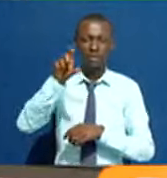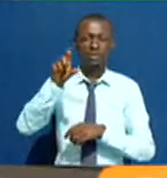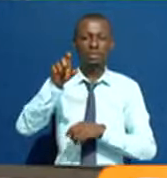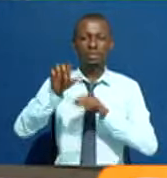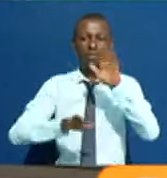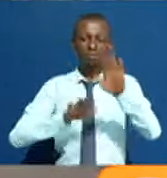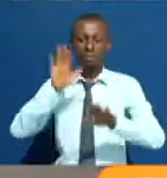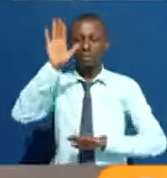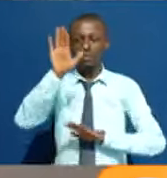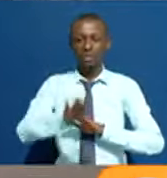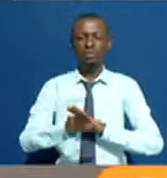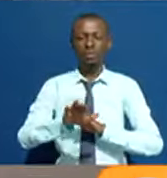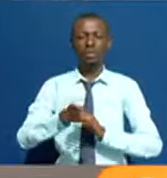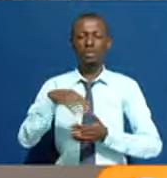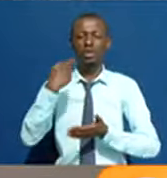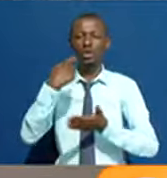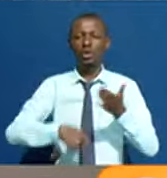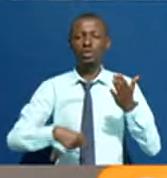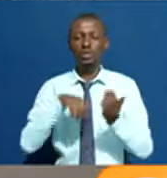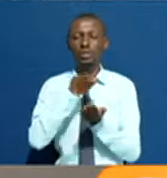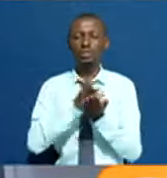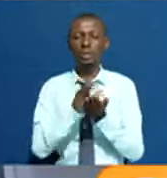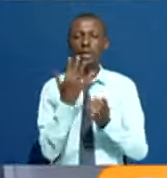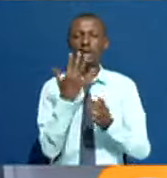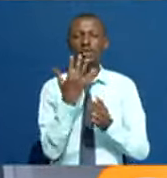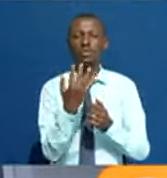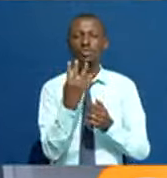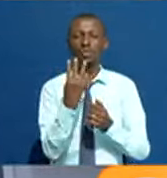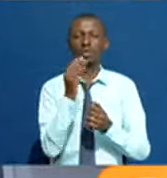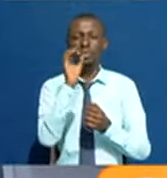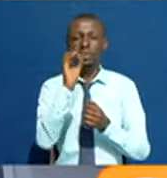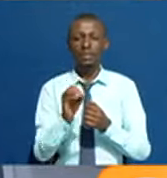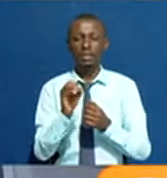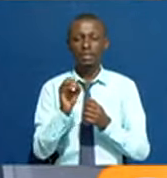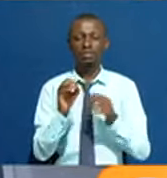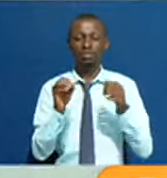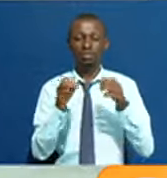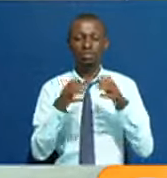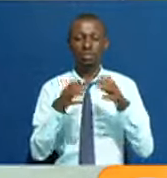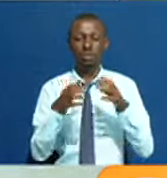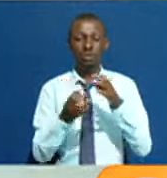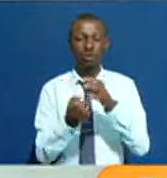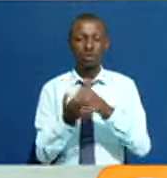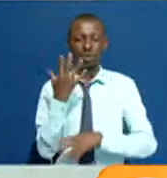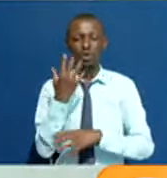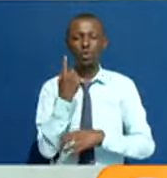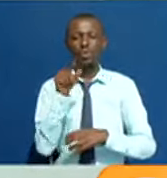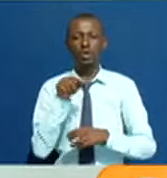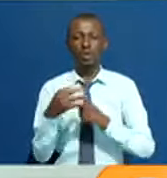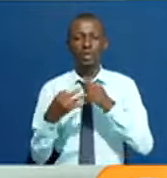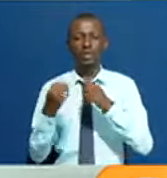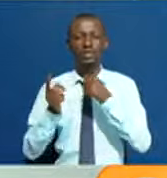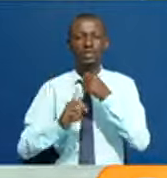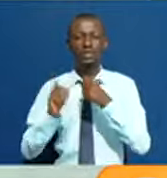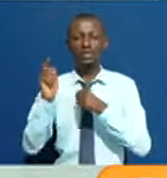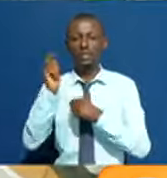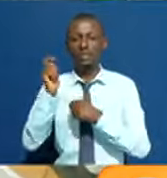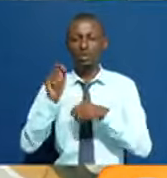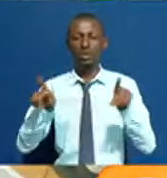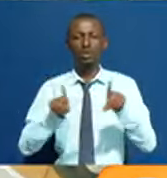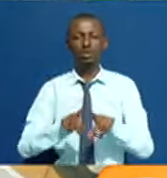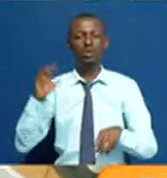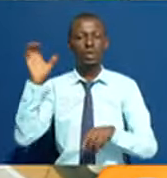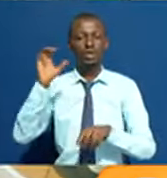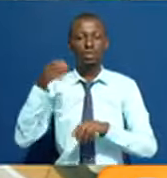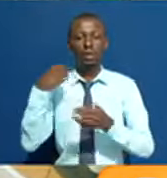rates. Despite this, the bank saw a 54% growth in total assets to 1.86 trillion, a rise in customer